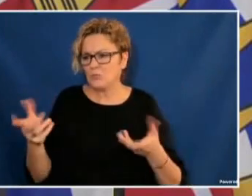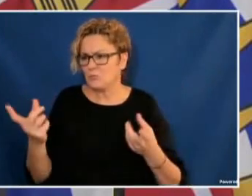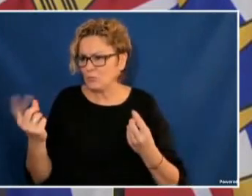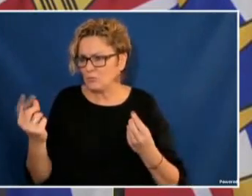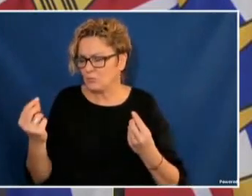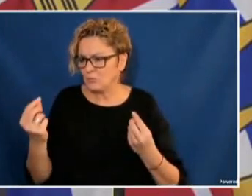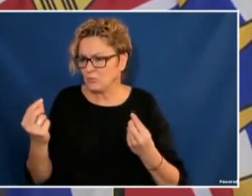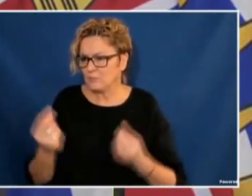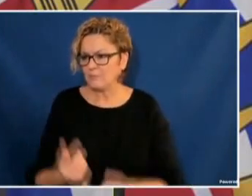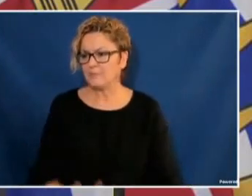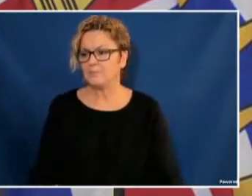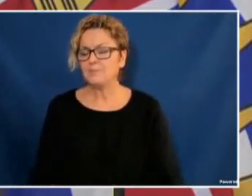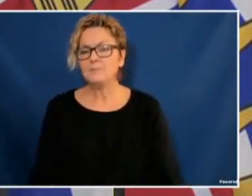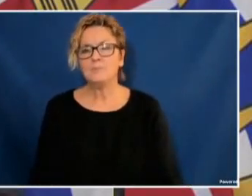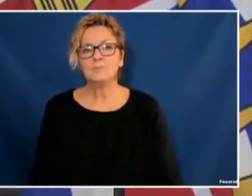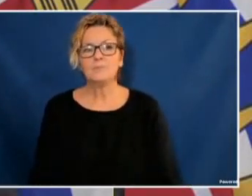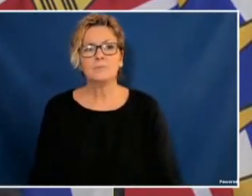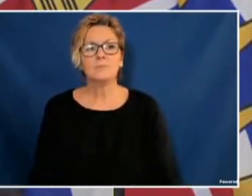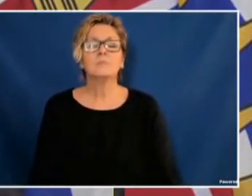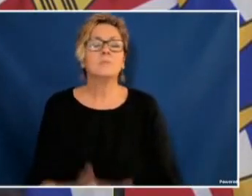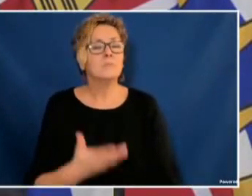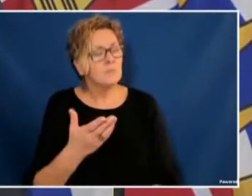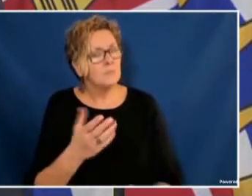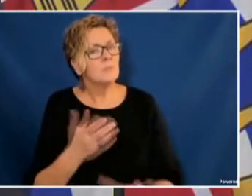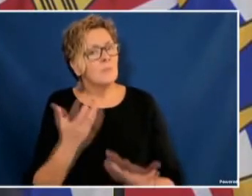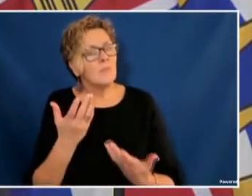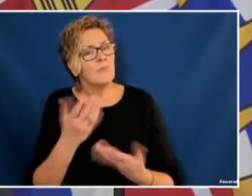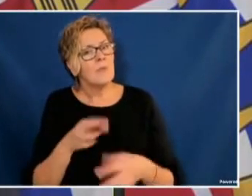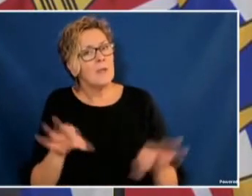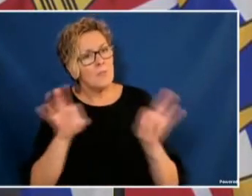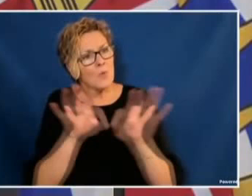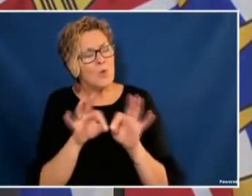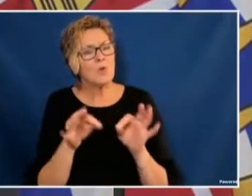need right now? Yeah, that's a